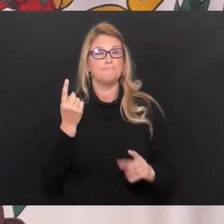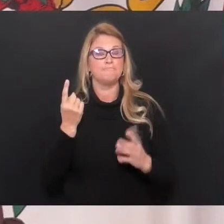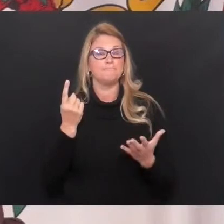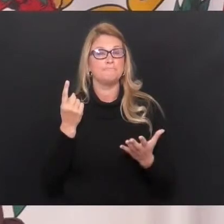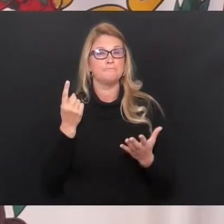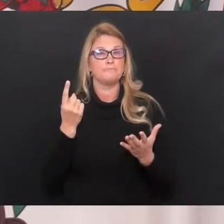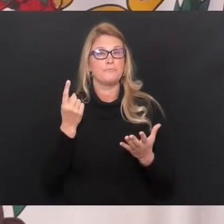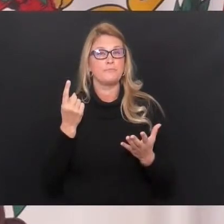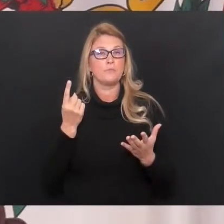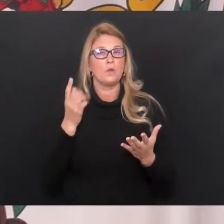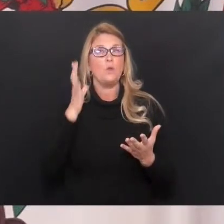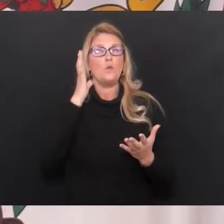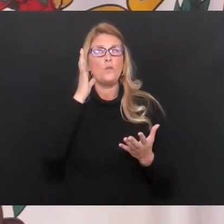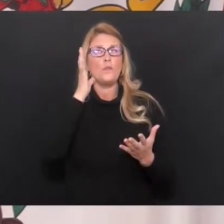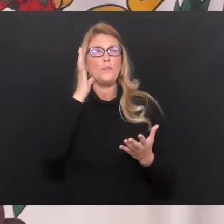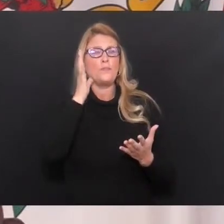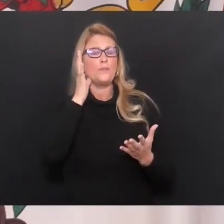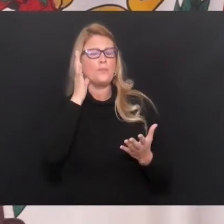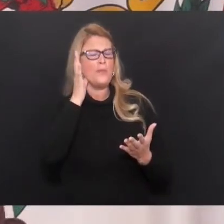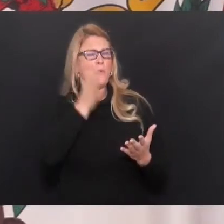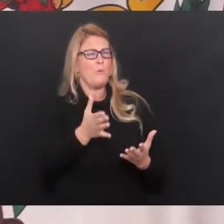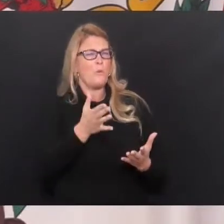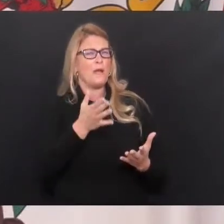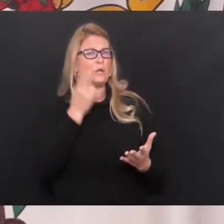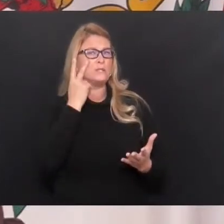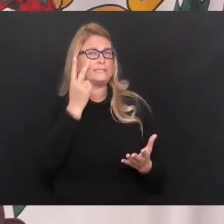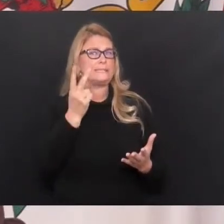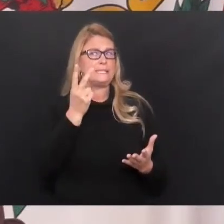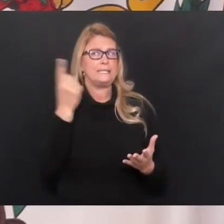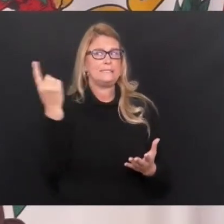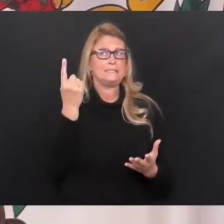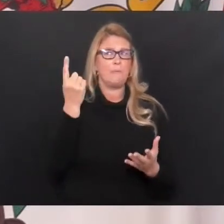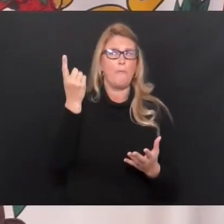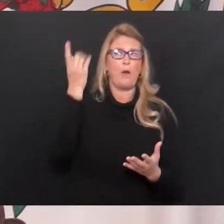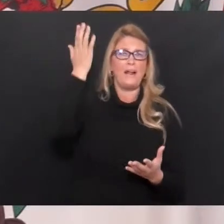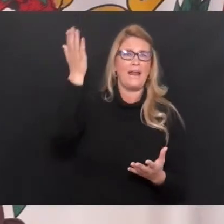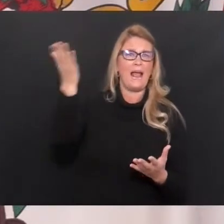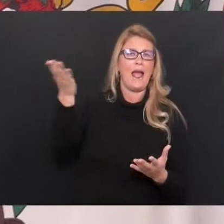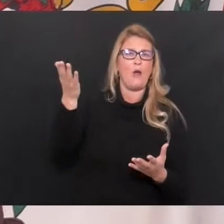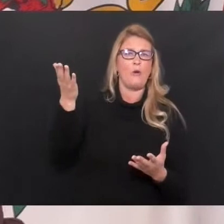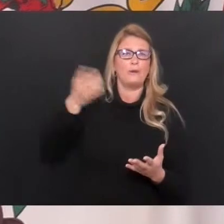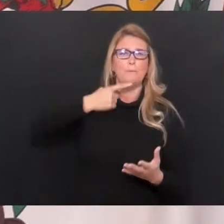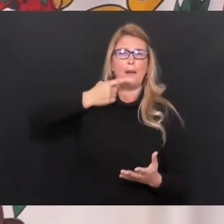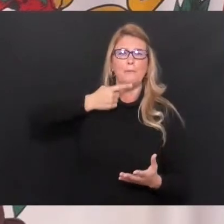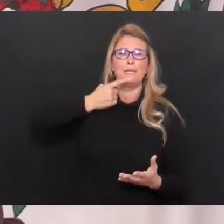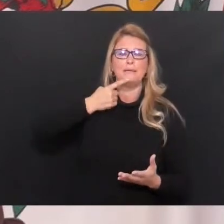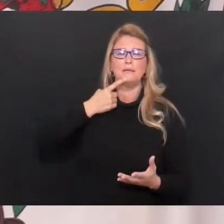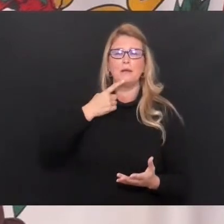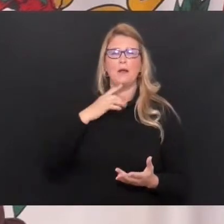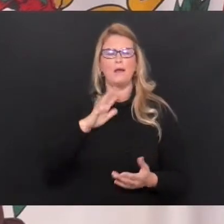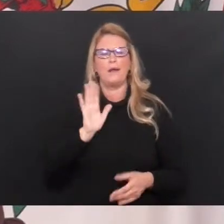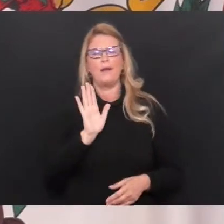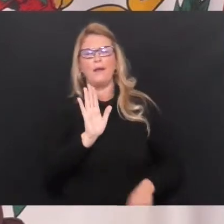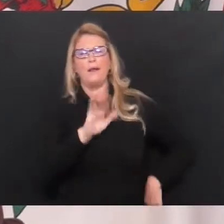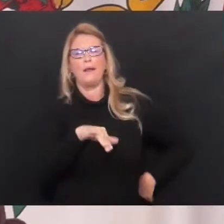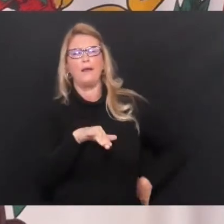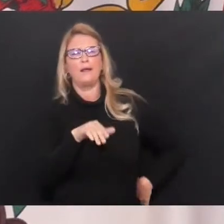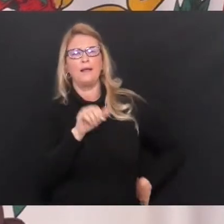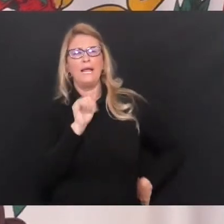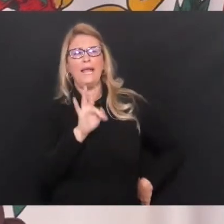You know, there's going to be somebody out there that's going to say something like, well, hold on here. You know, if you